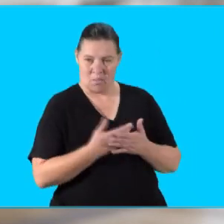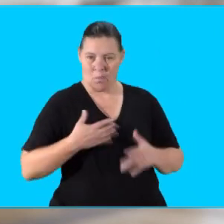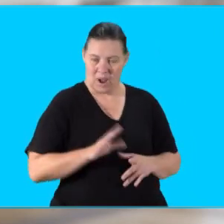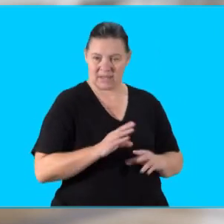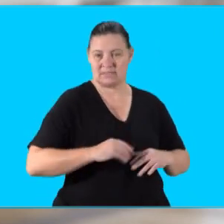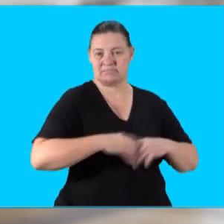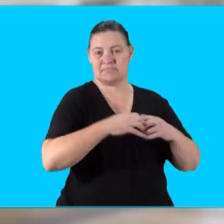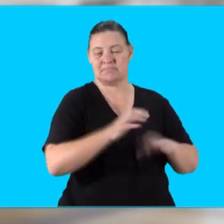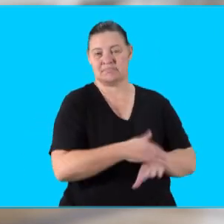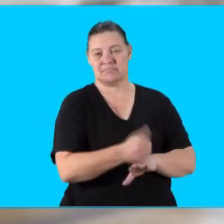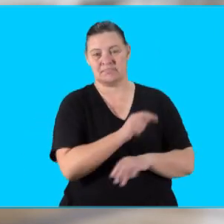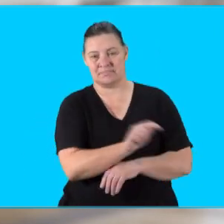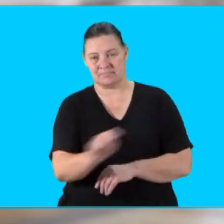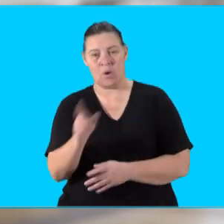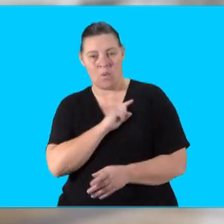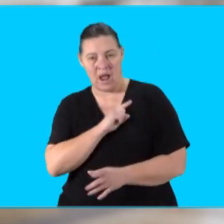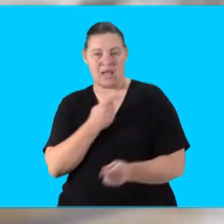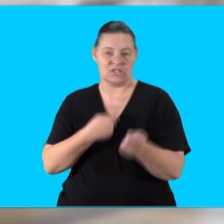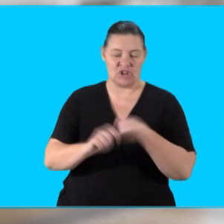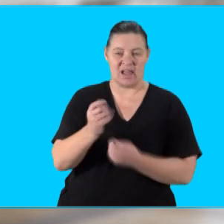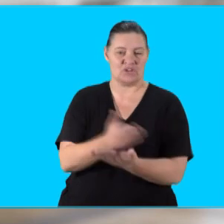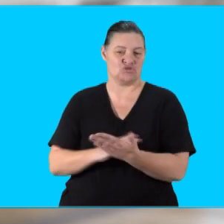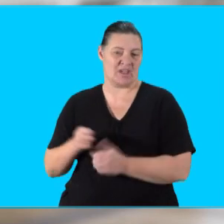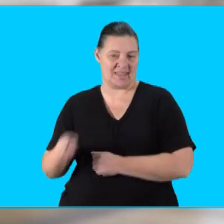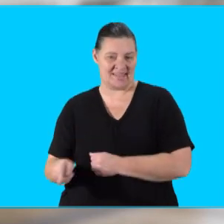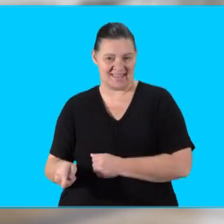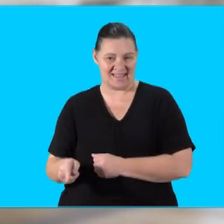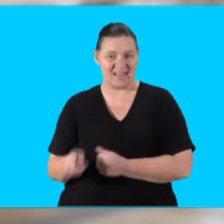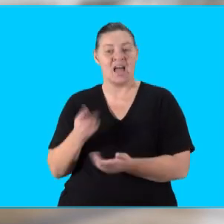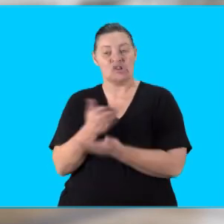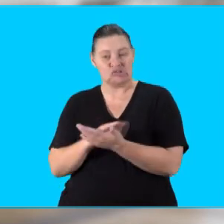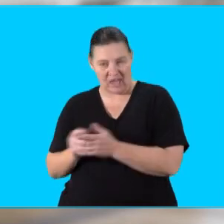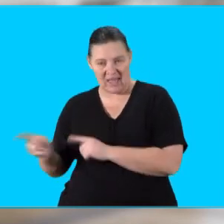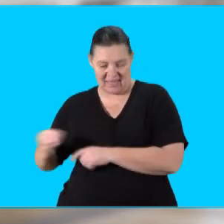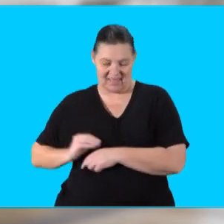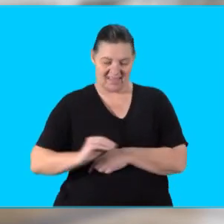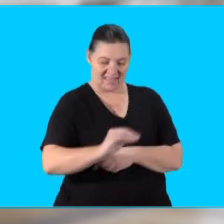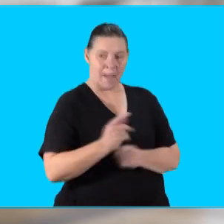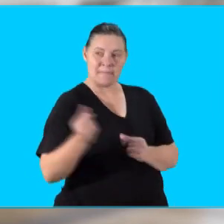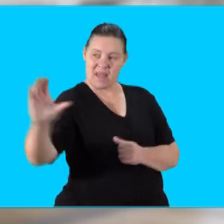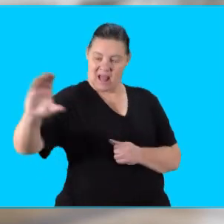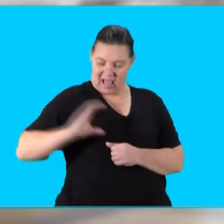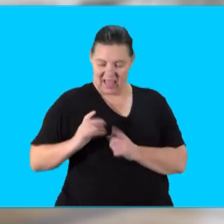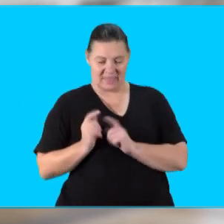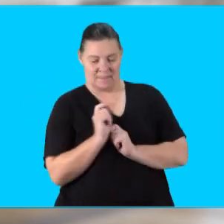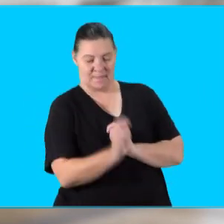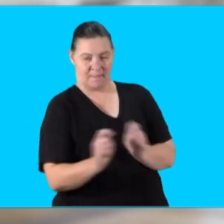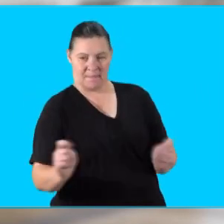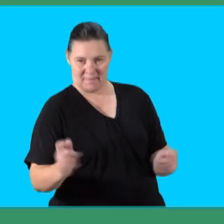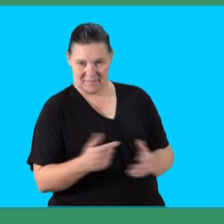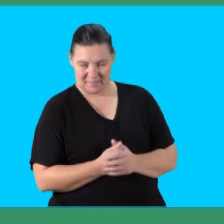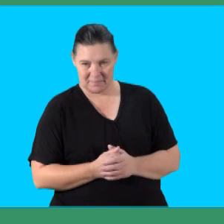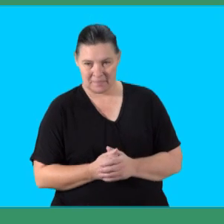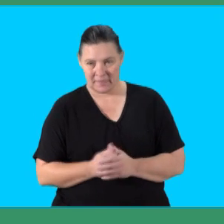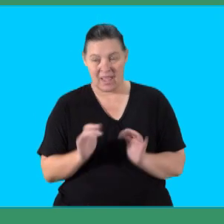investors because we are able to sell shares, and in that way, we are able to get more money in a company. Companies have